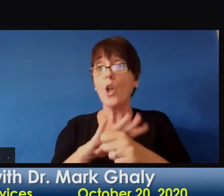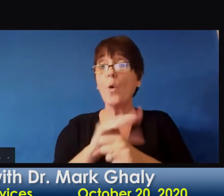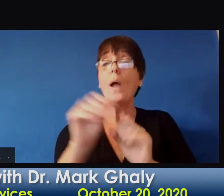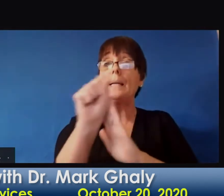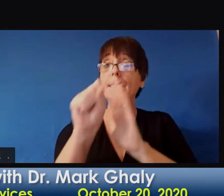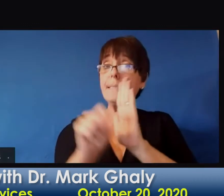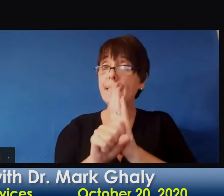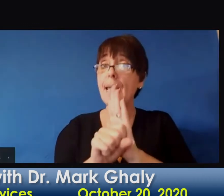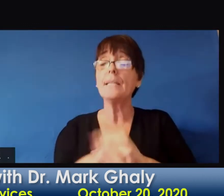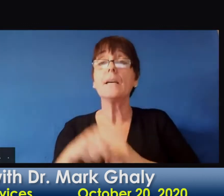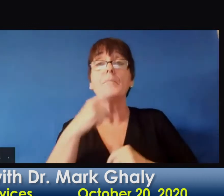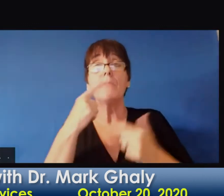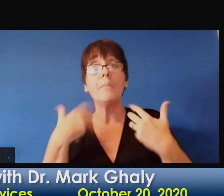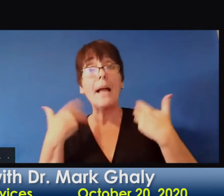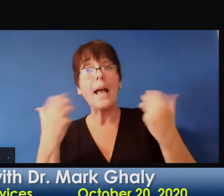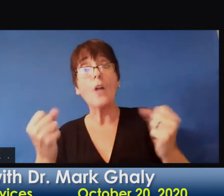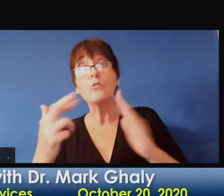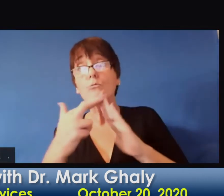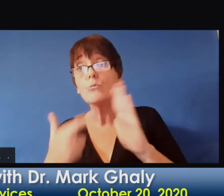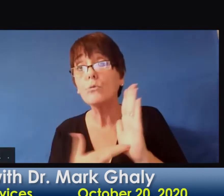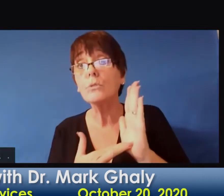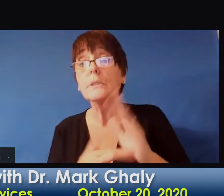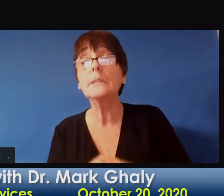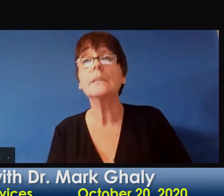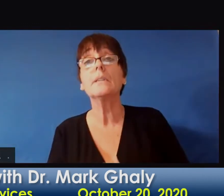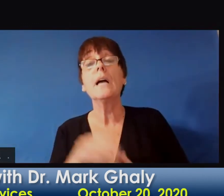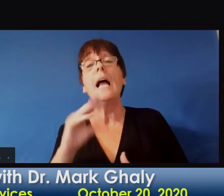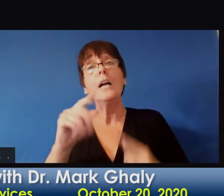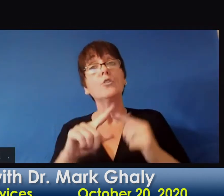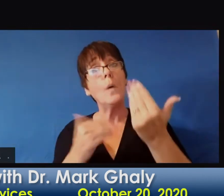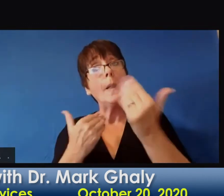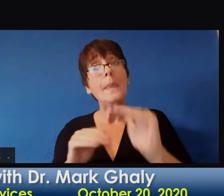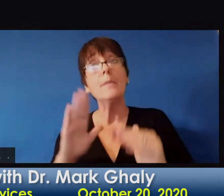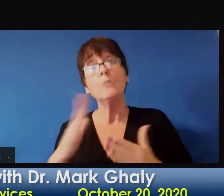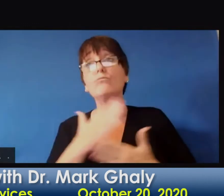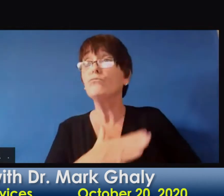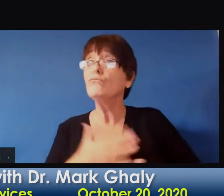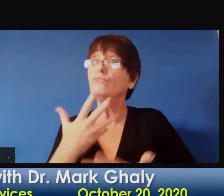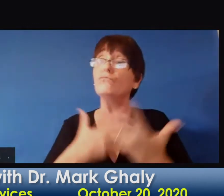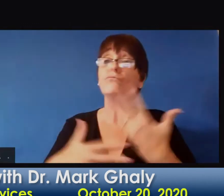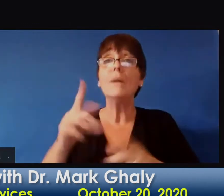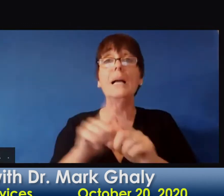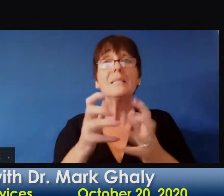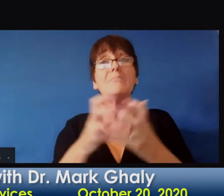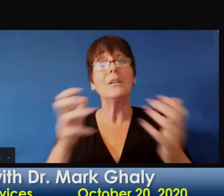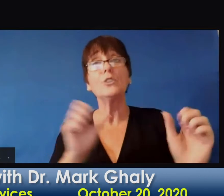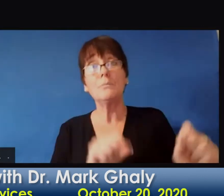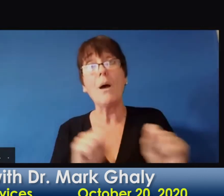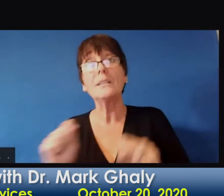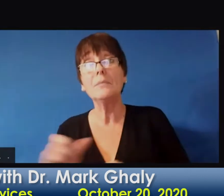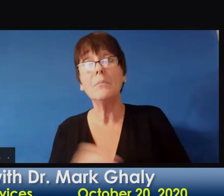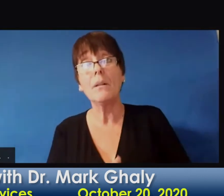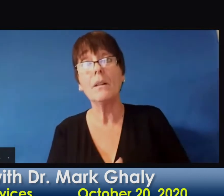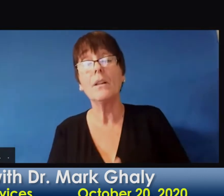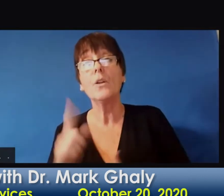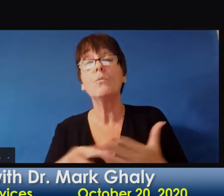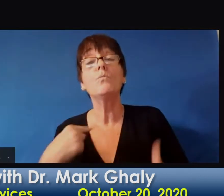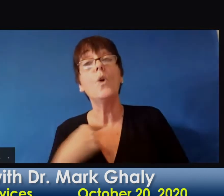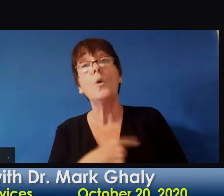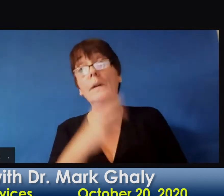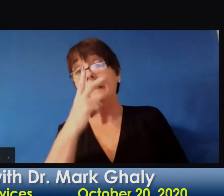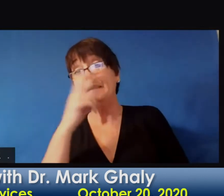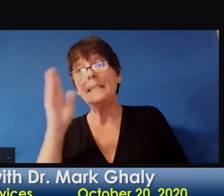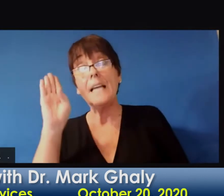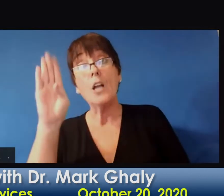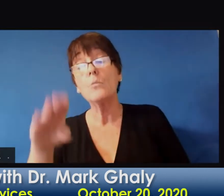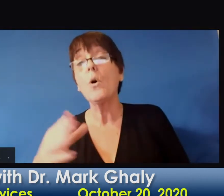public health guidance, and to limit their activities as much as possible. What we see down the road, I